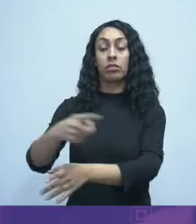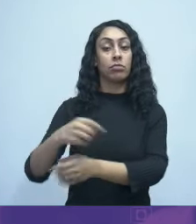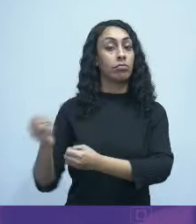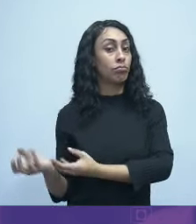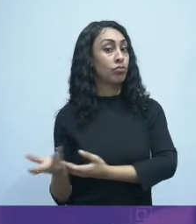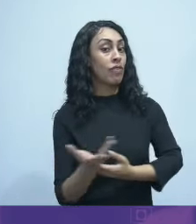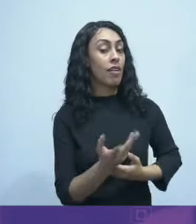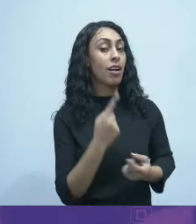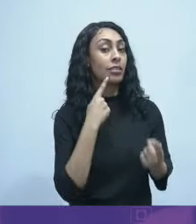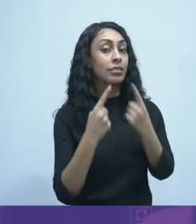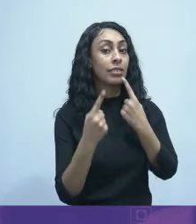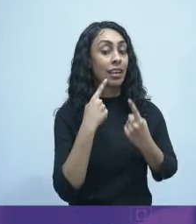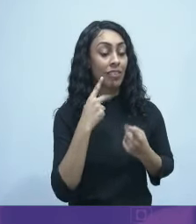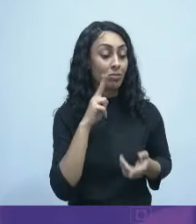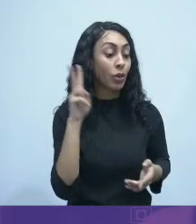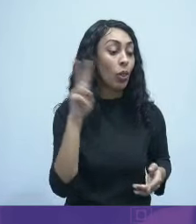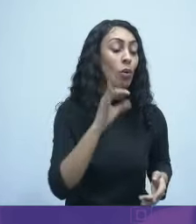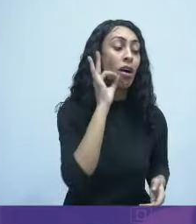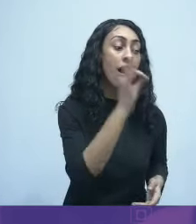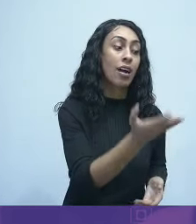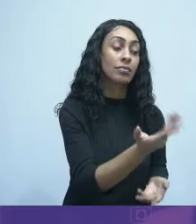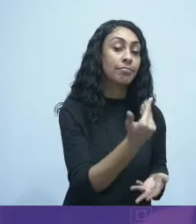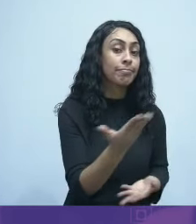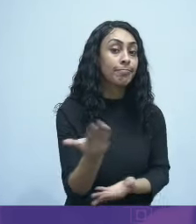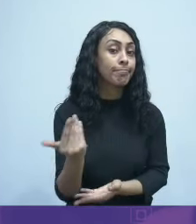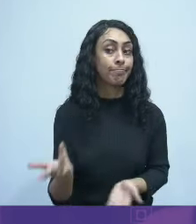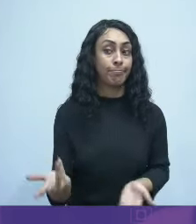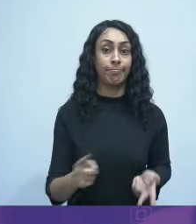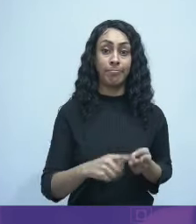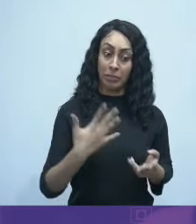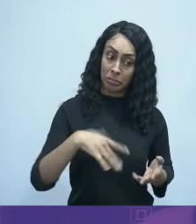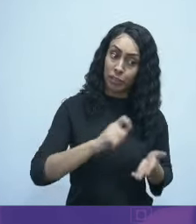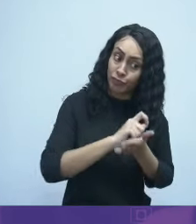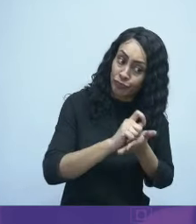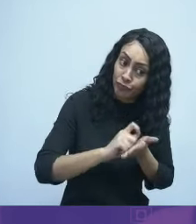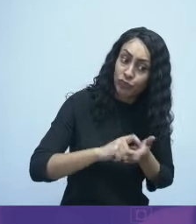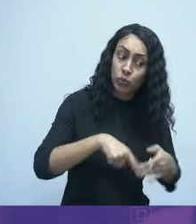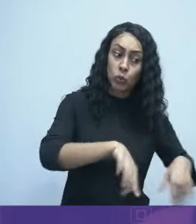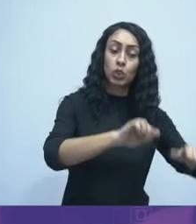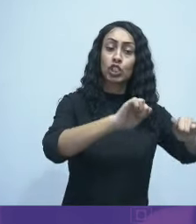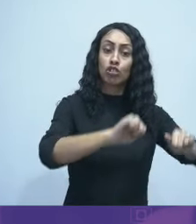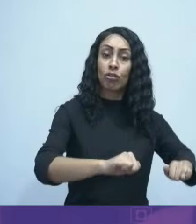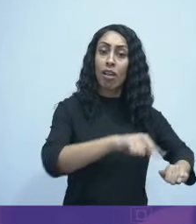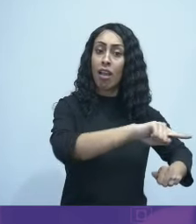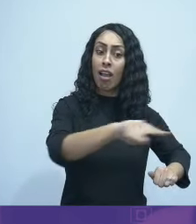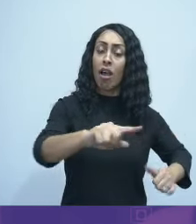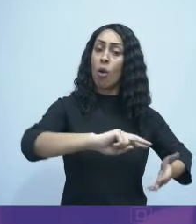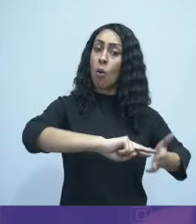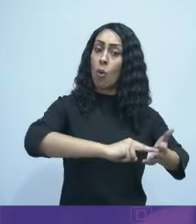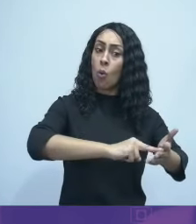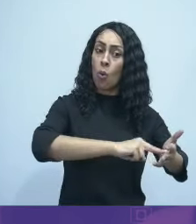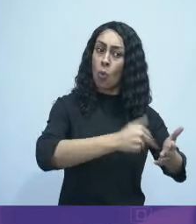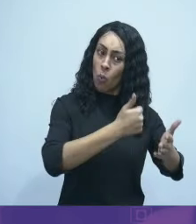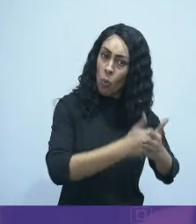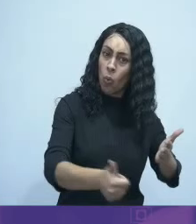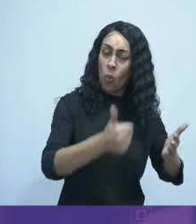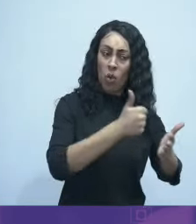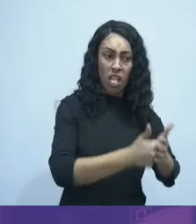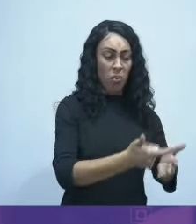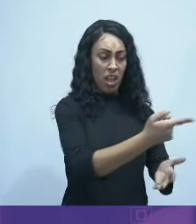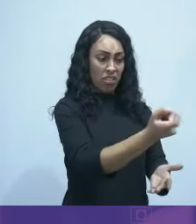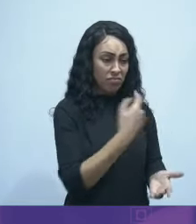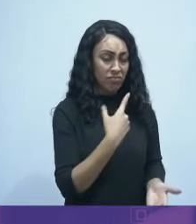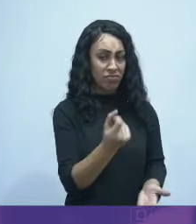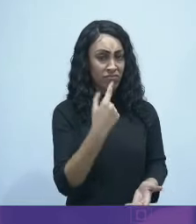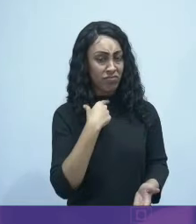providing the data that we're looking for. And I've written to chairs now of organisations that are consistently failing to